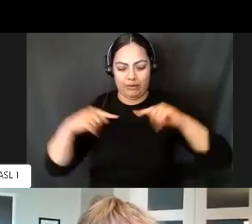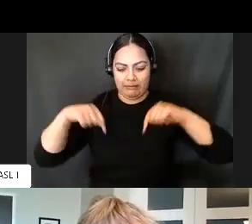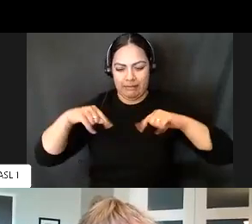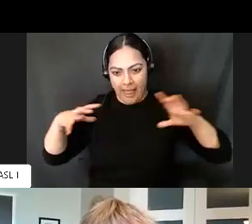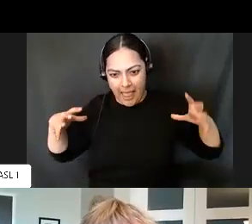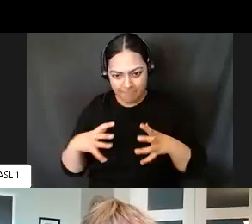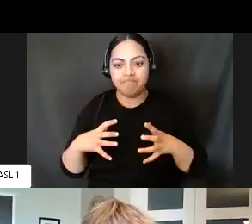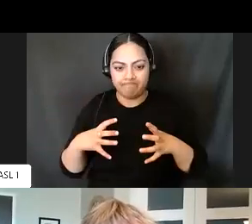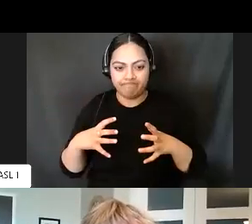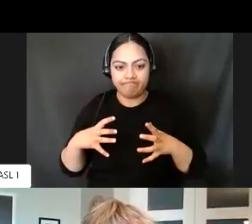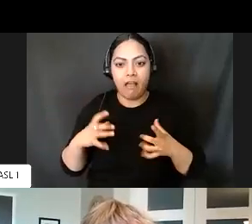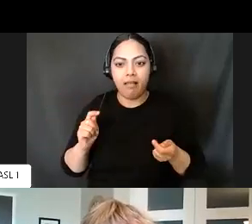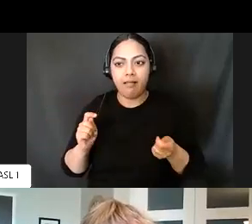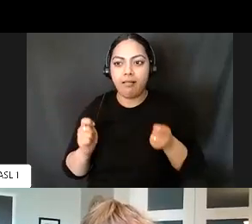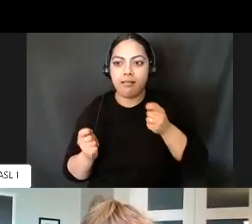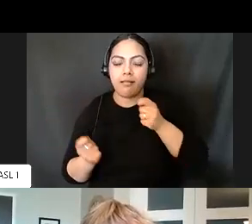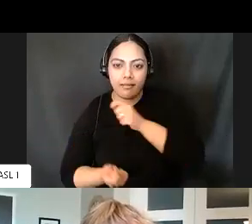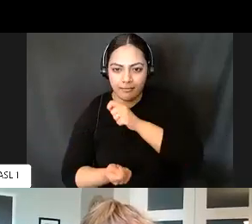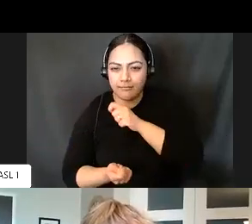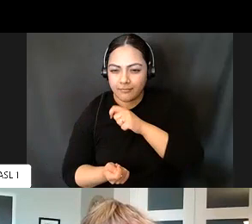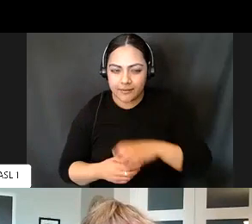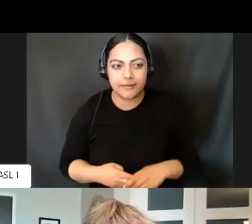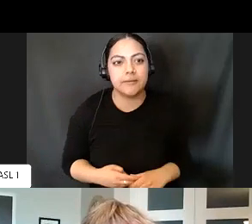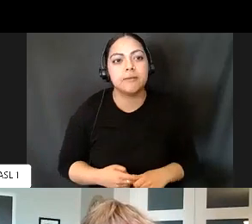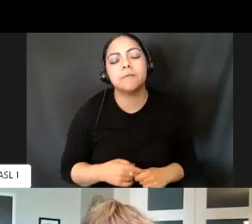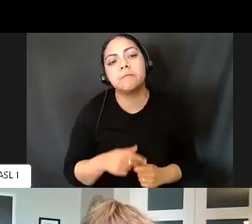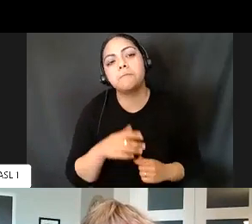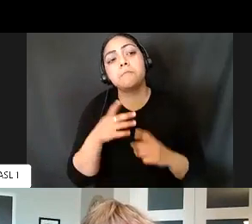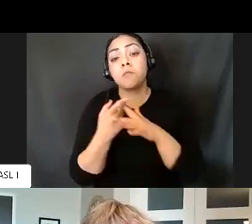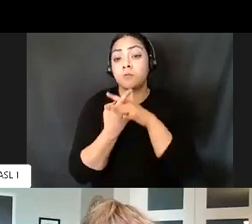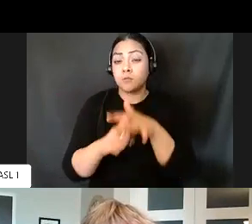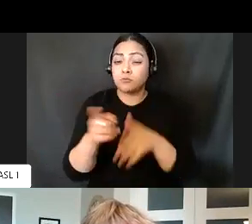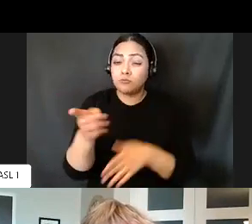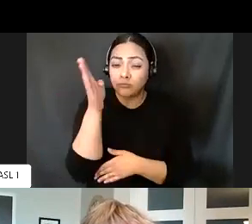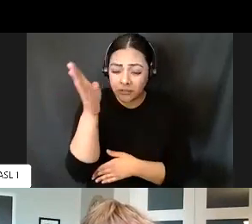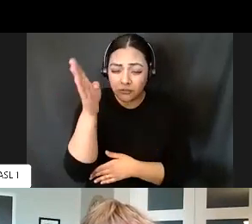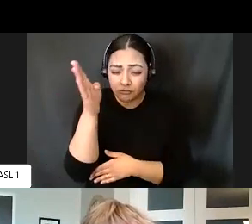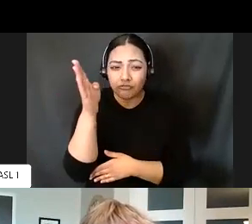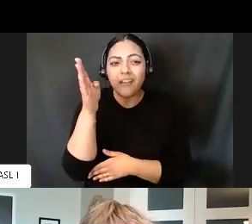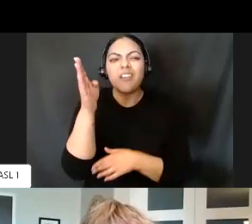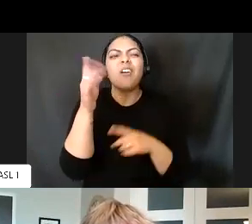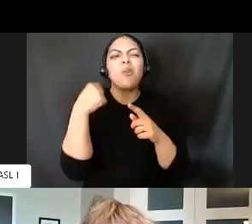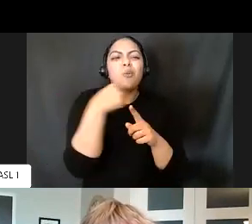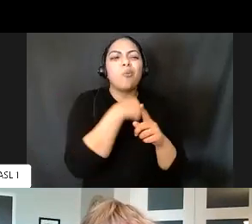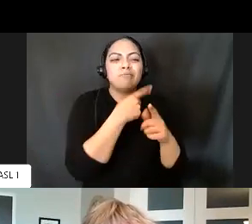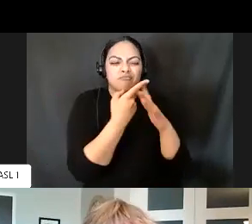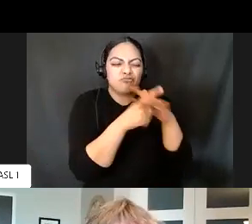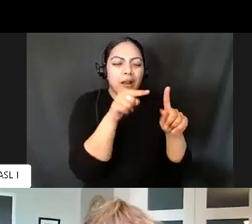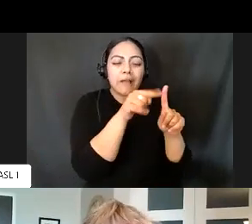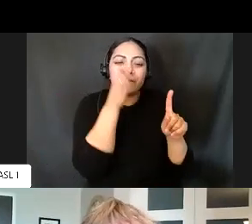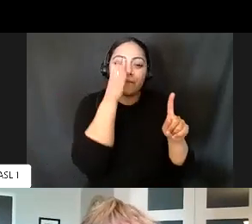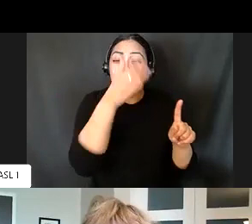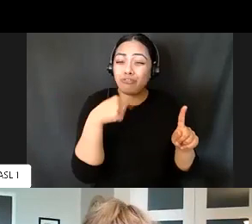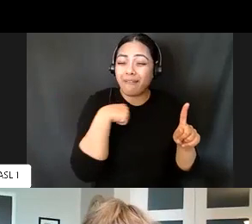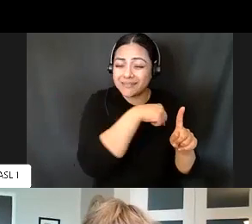This is part of the original presentations that we were making on Future Us that talked about